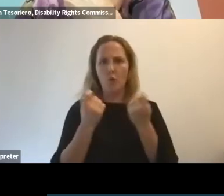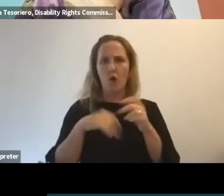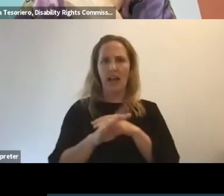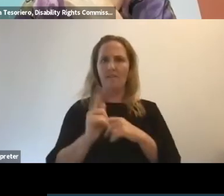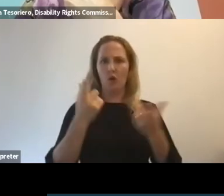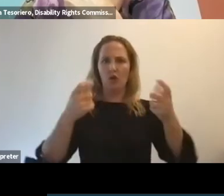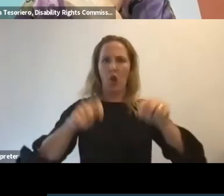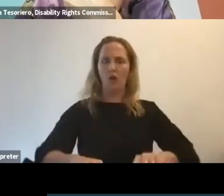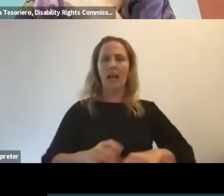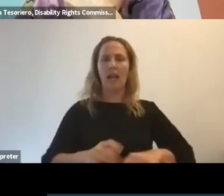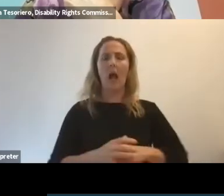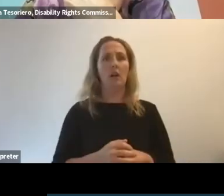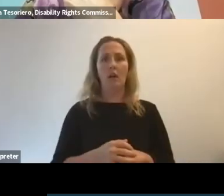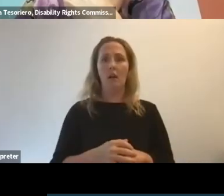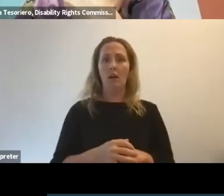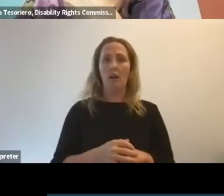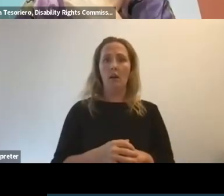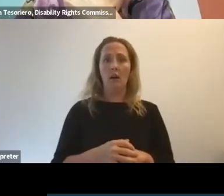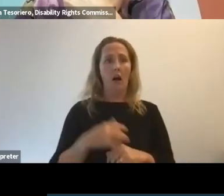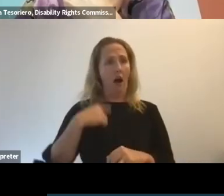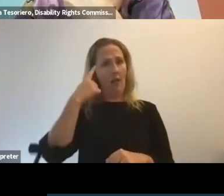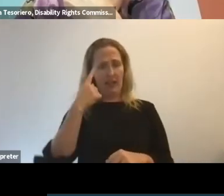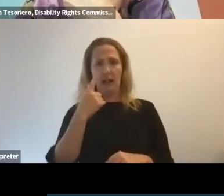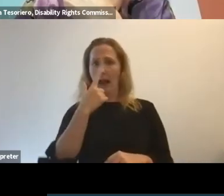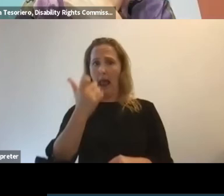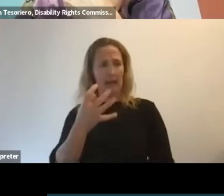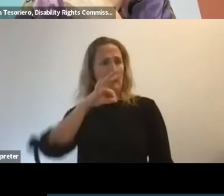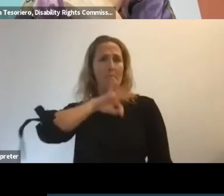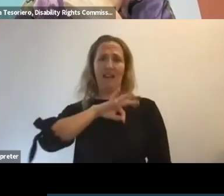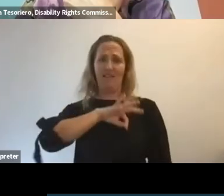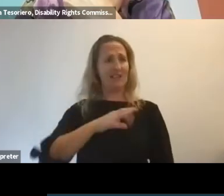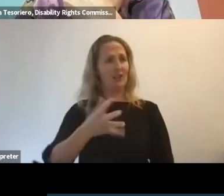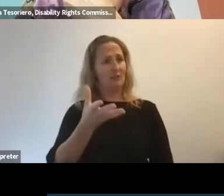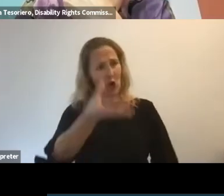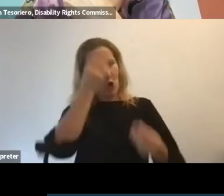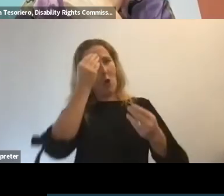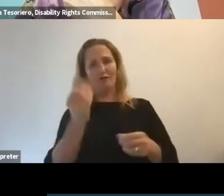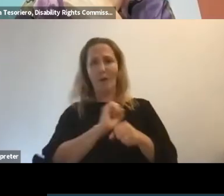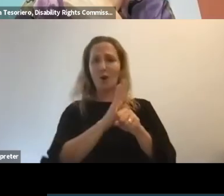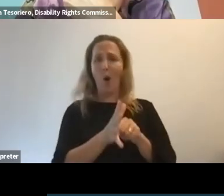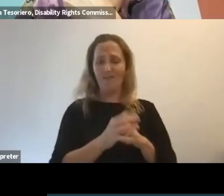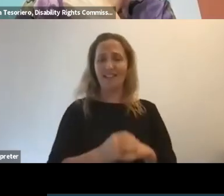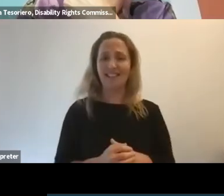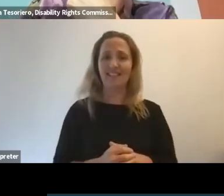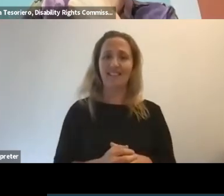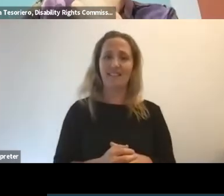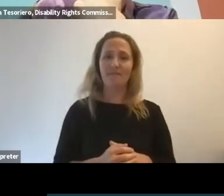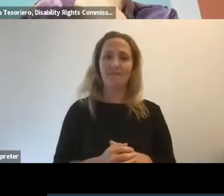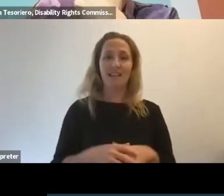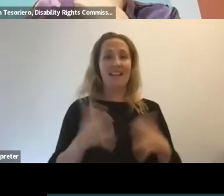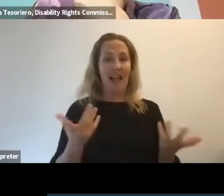has been what I would say one of the unintended benefits of COVID. So that we've all got confidence